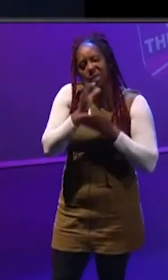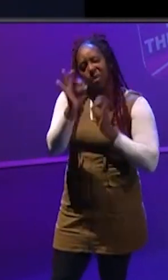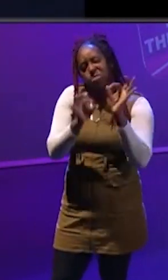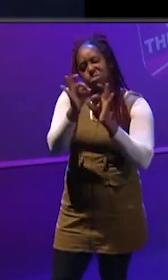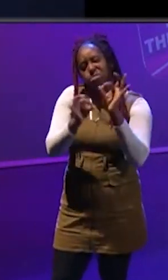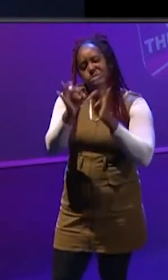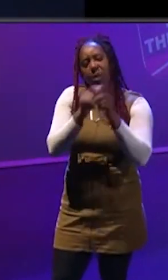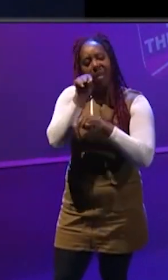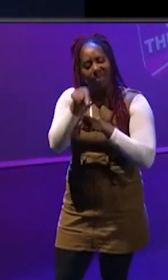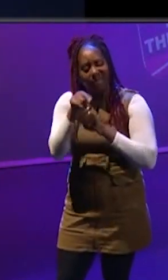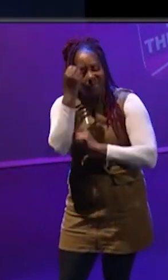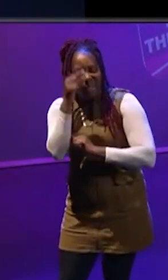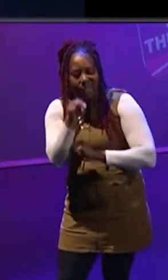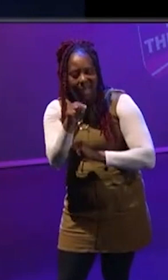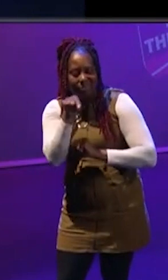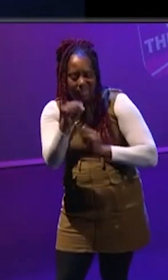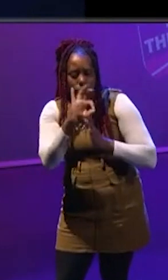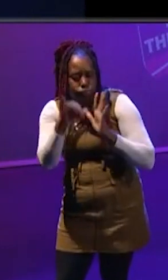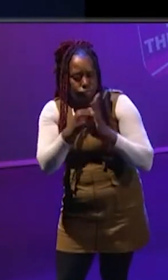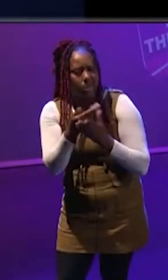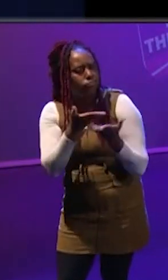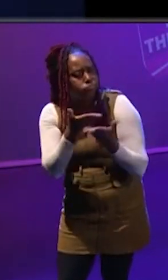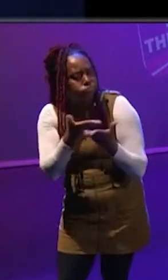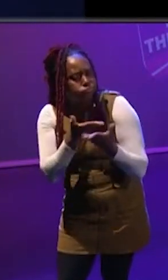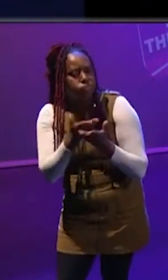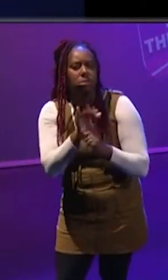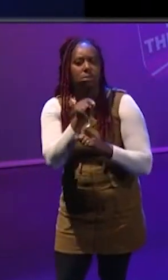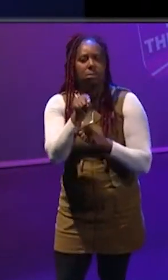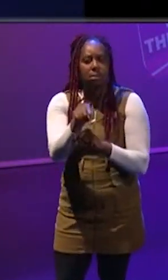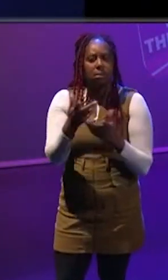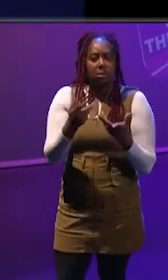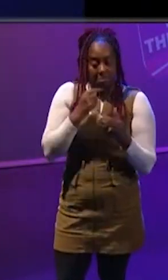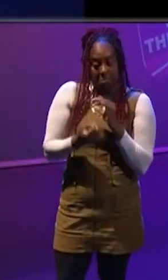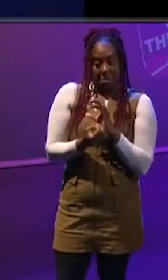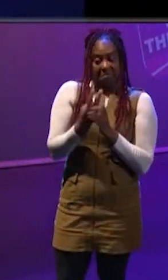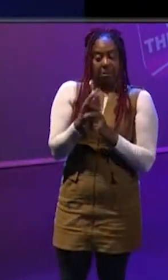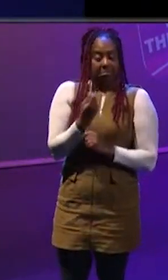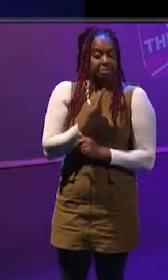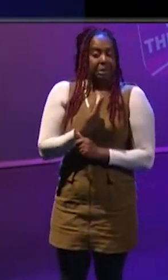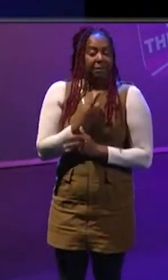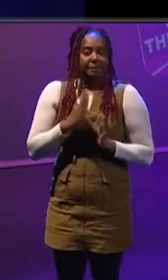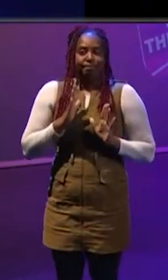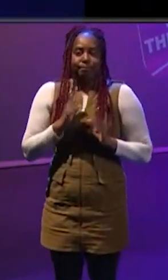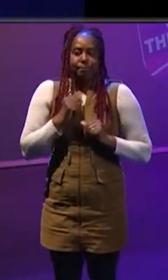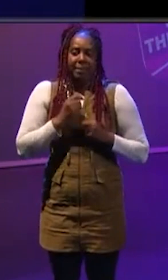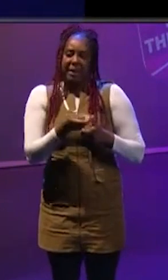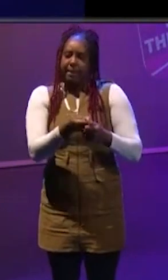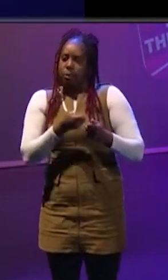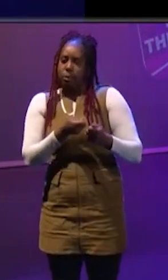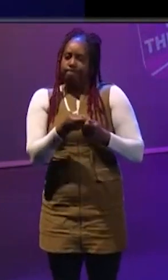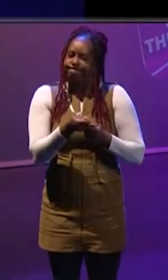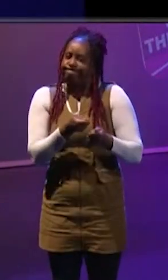this idea that you've got, like, for this project. Through those conversations, I develop myself, because it's that push and pull